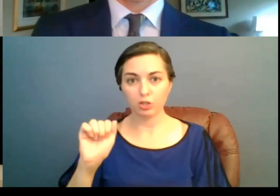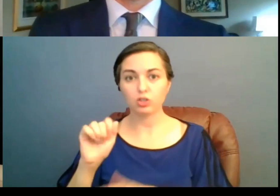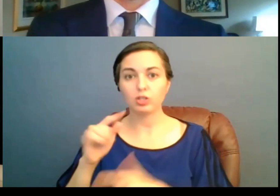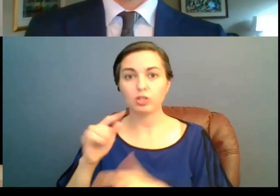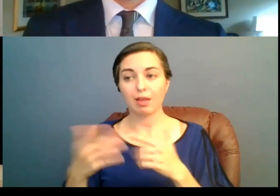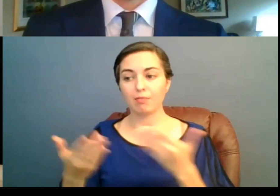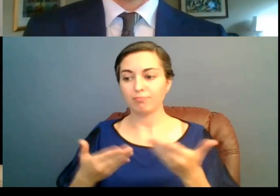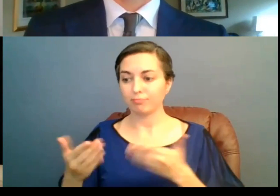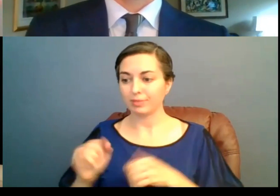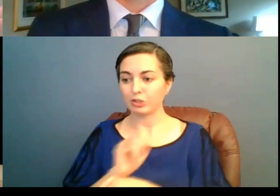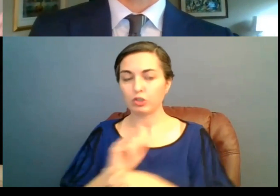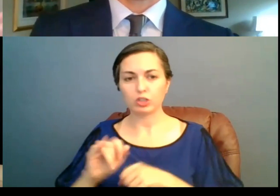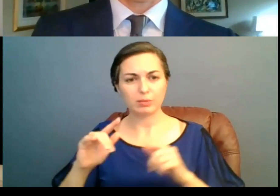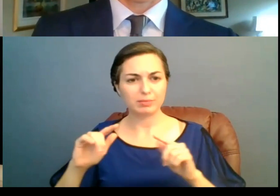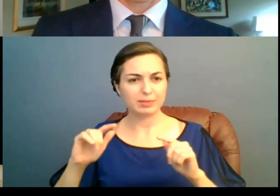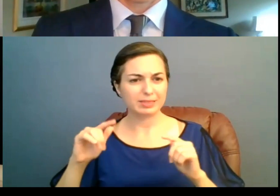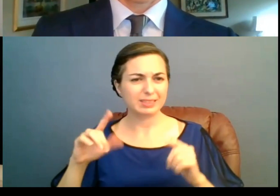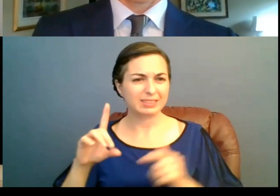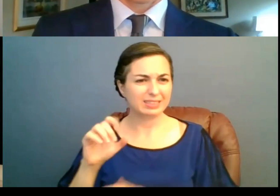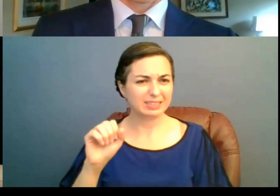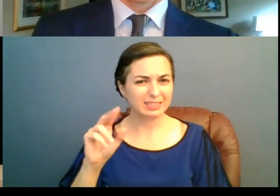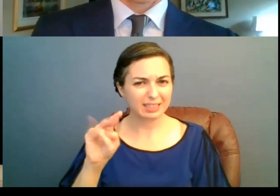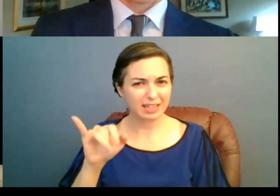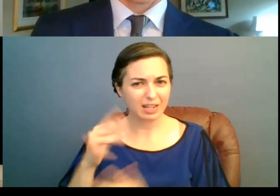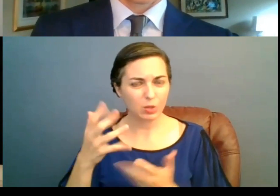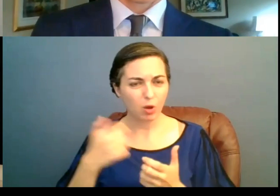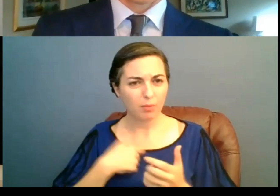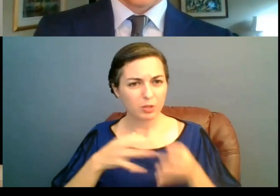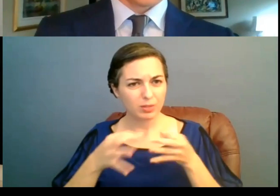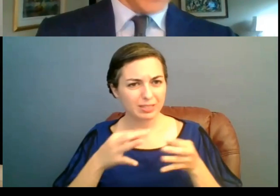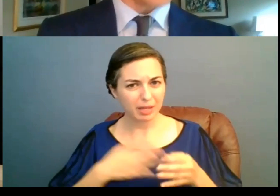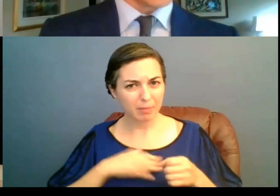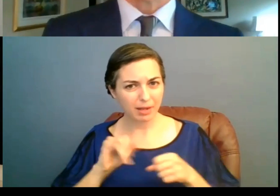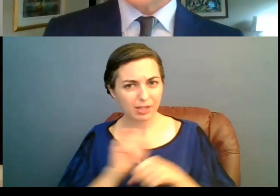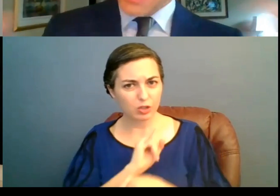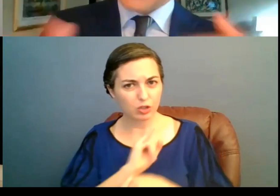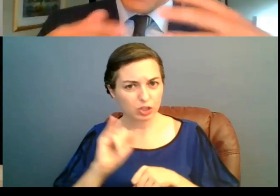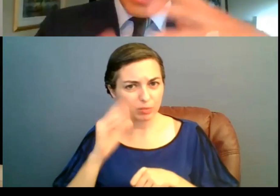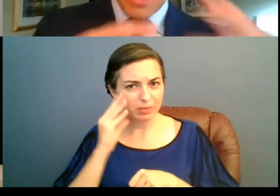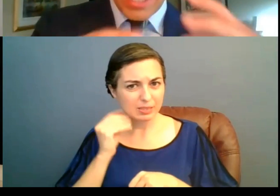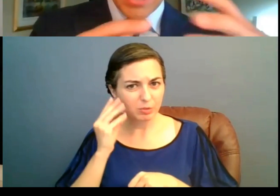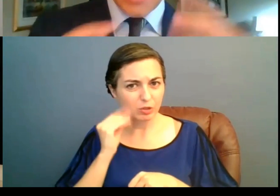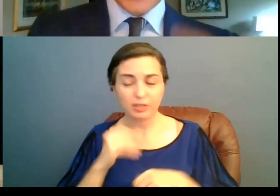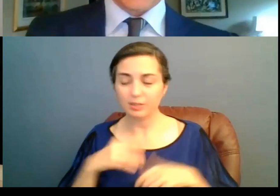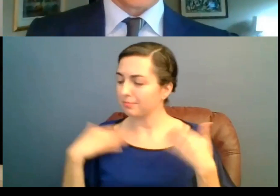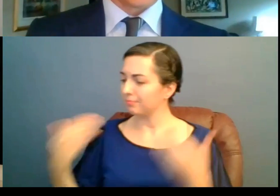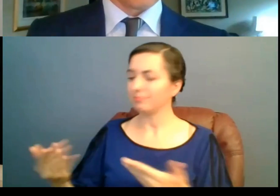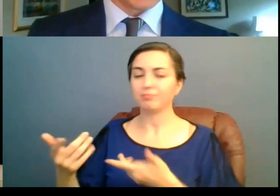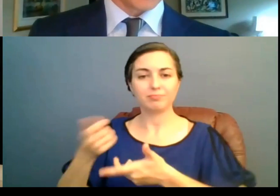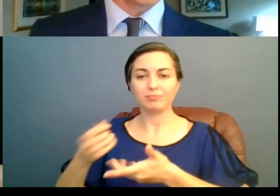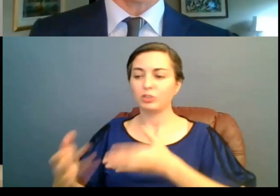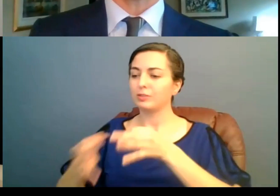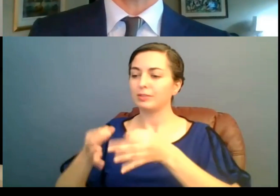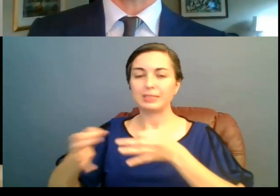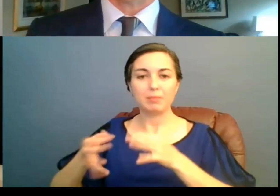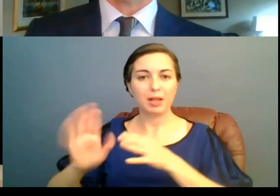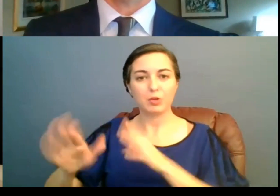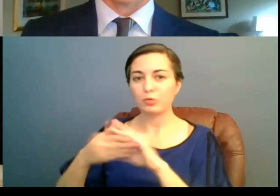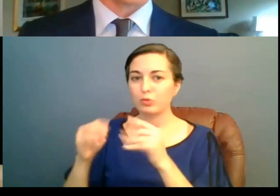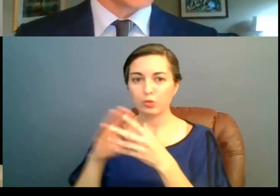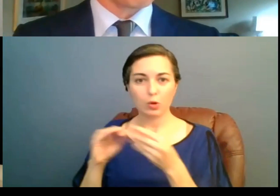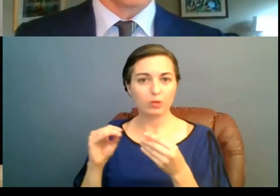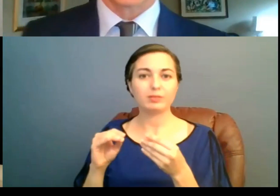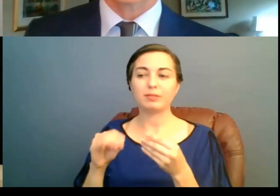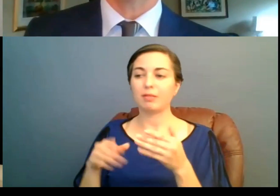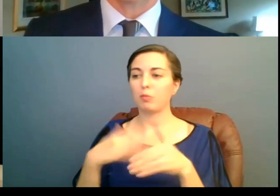internships. And I don't know, Danny, if you want me to go into like my internship track necessarily. Yeah, let's just get us into that. What really helps students